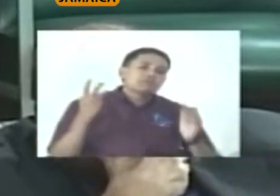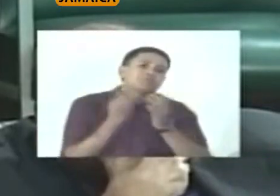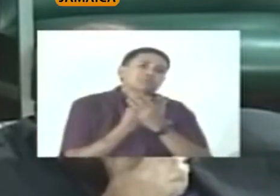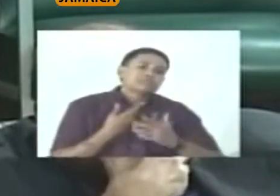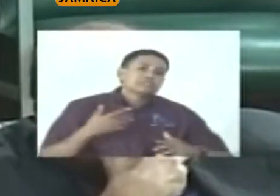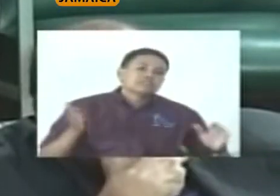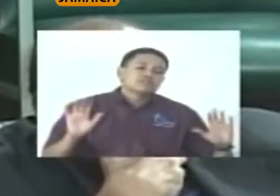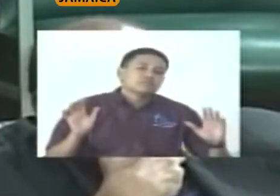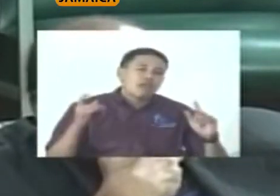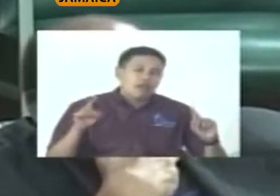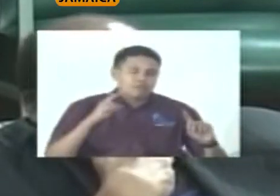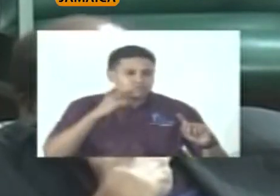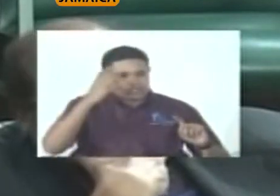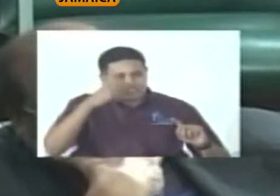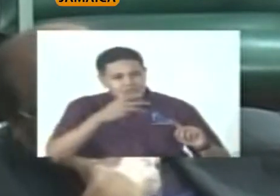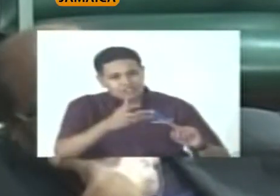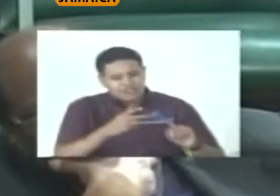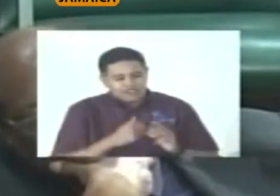President,